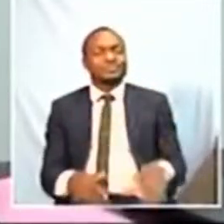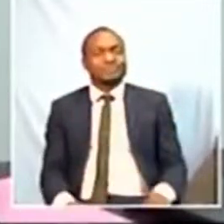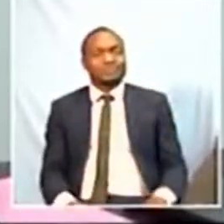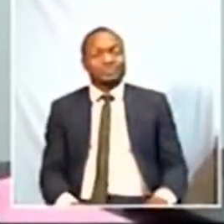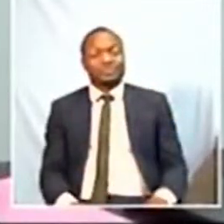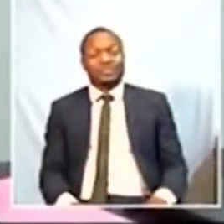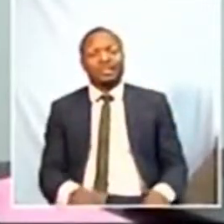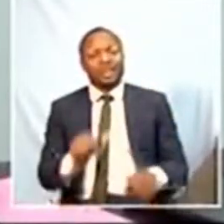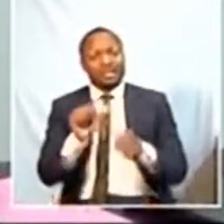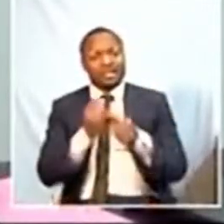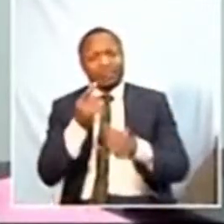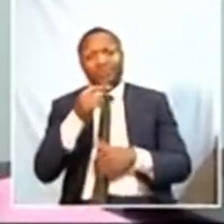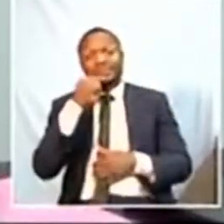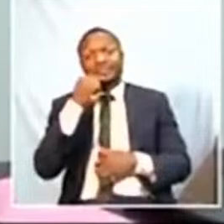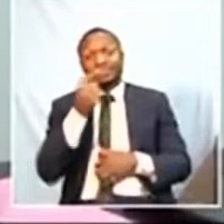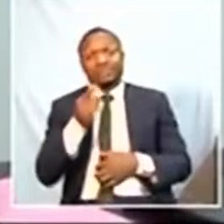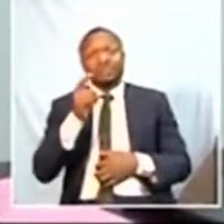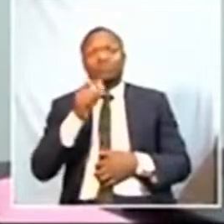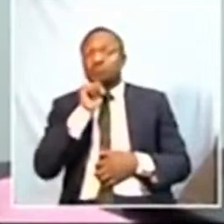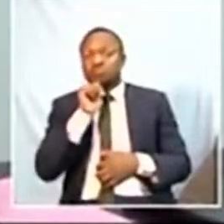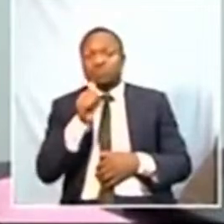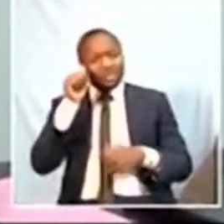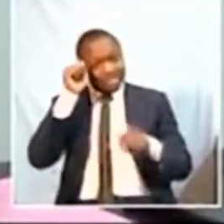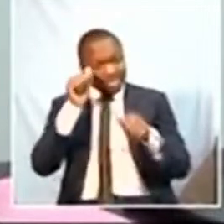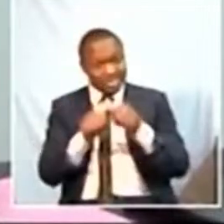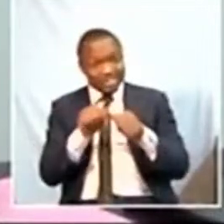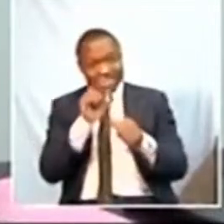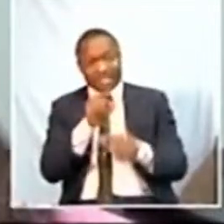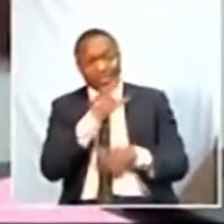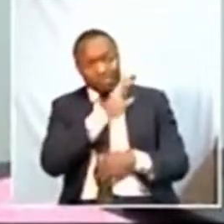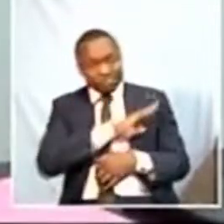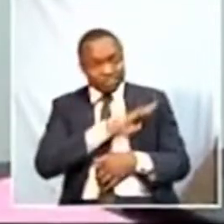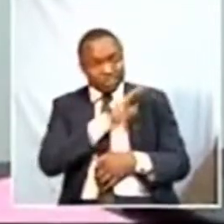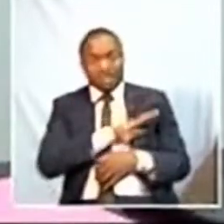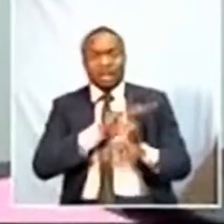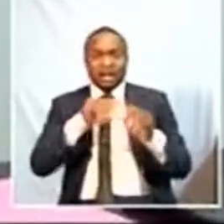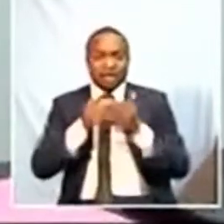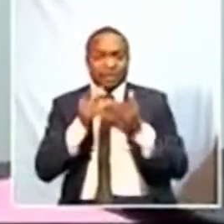In short, everyone is saying we shall not agree to that habitat.